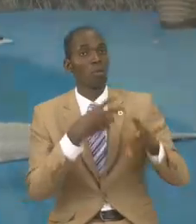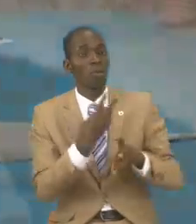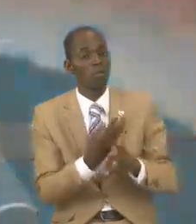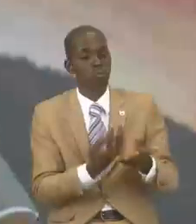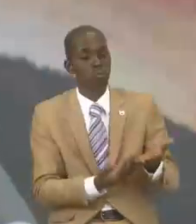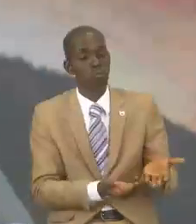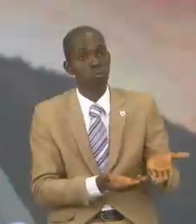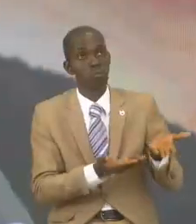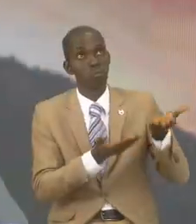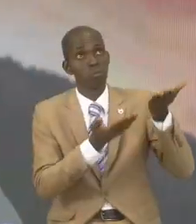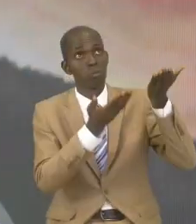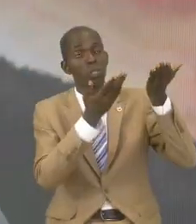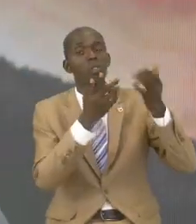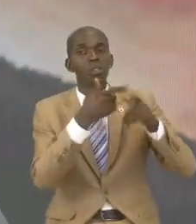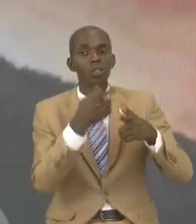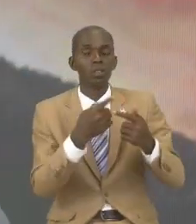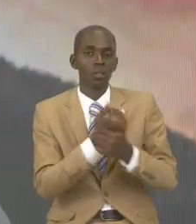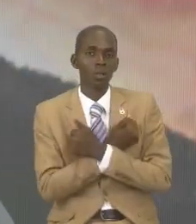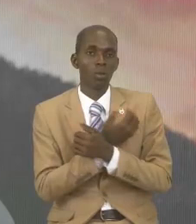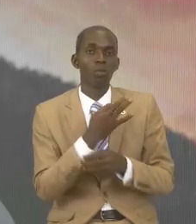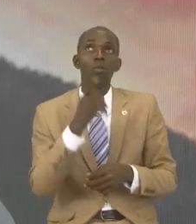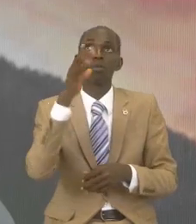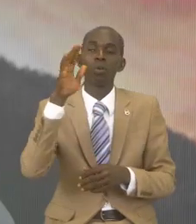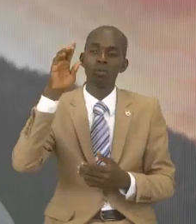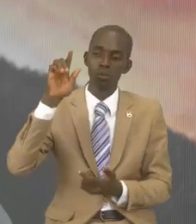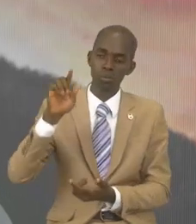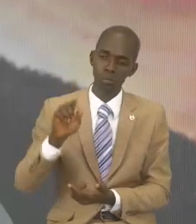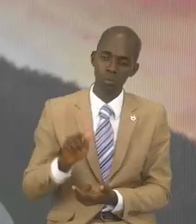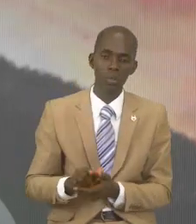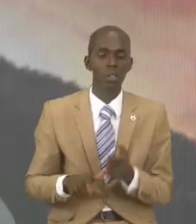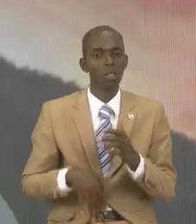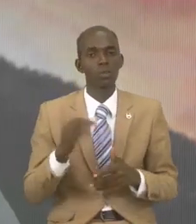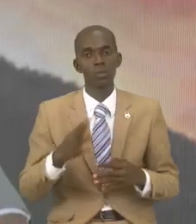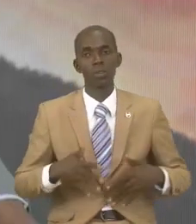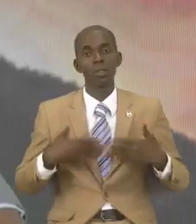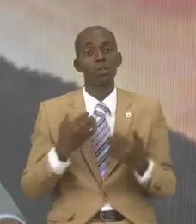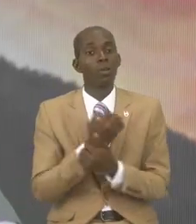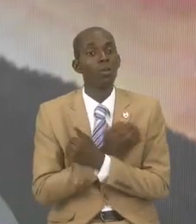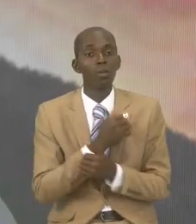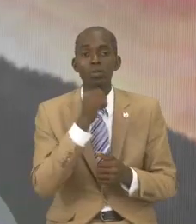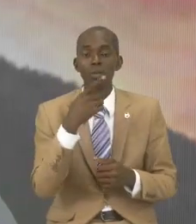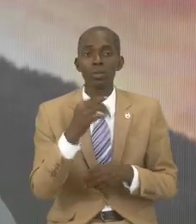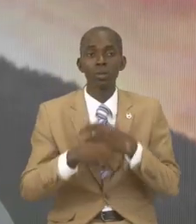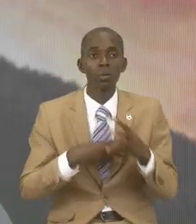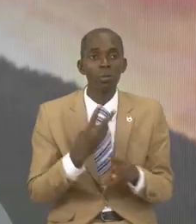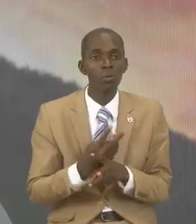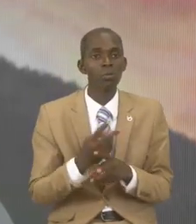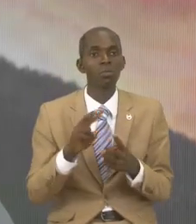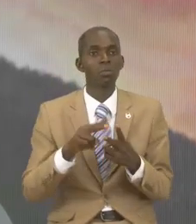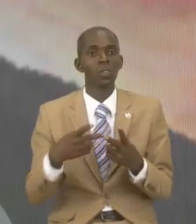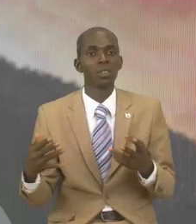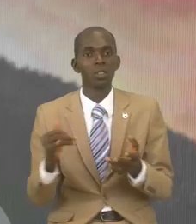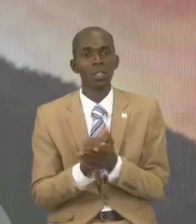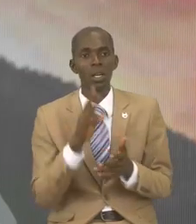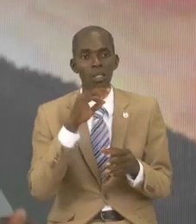the love of God has vanished. Love not the world, neither the things that are in the